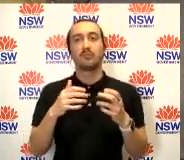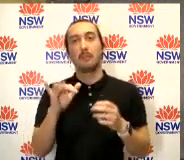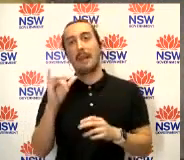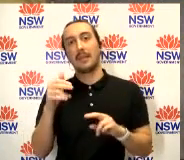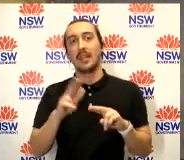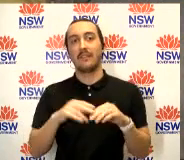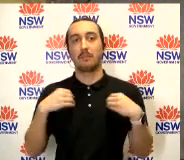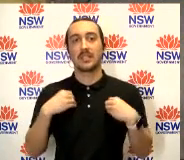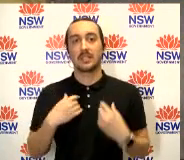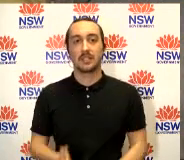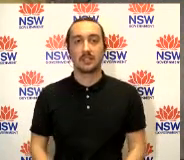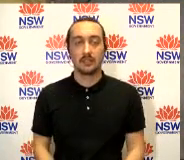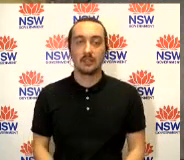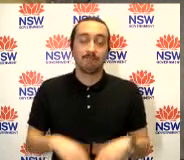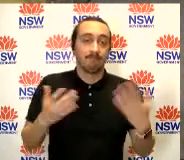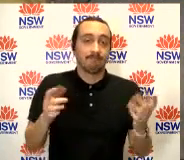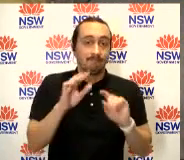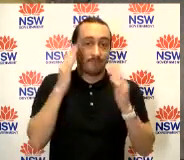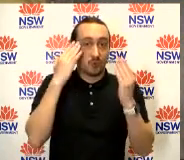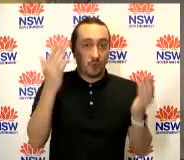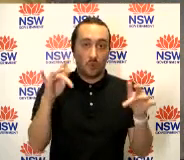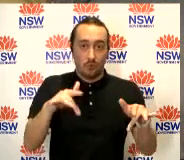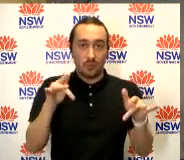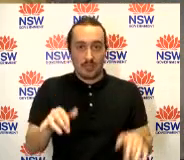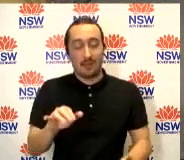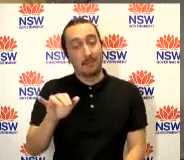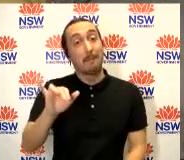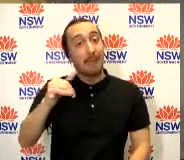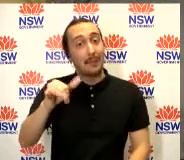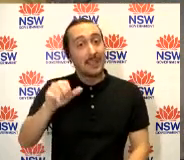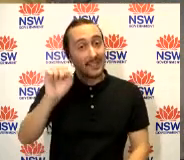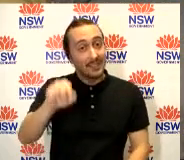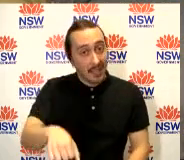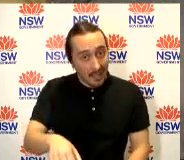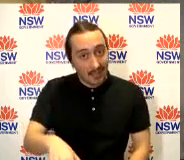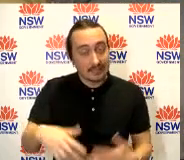we'll never say never. Maybe is the short answer to that. So